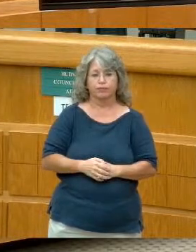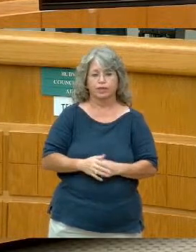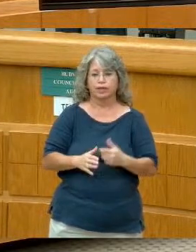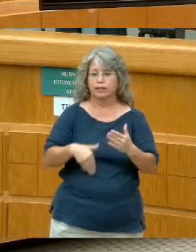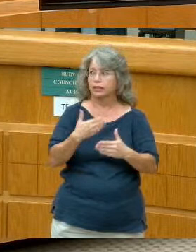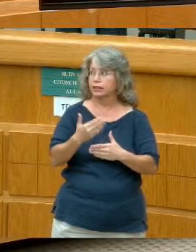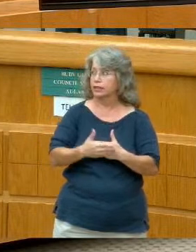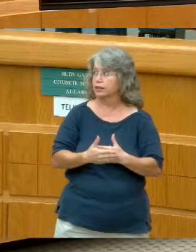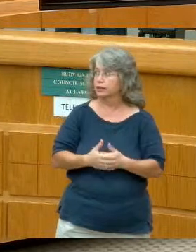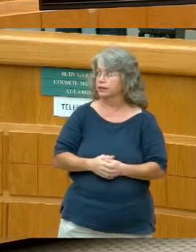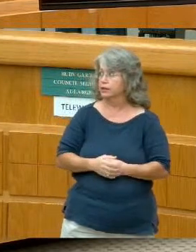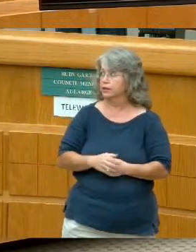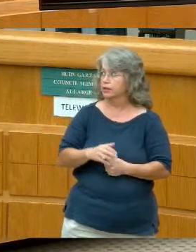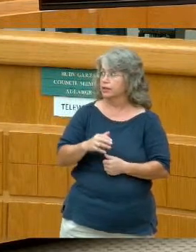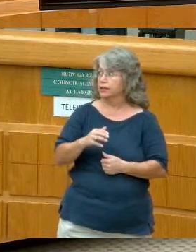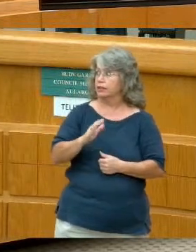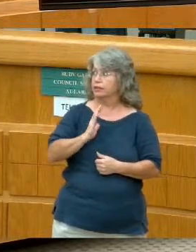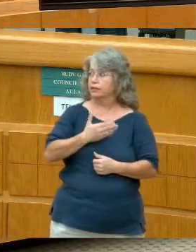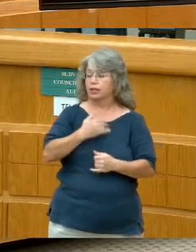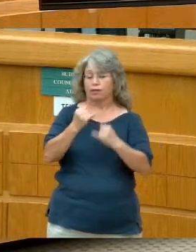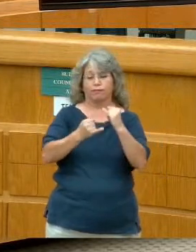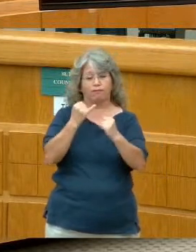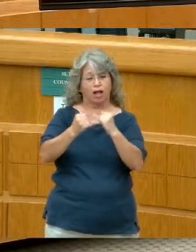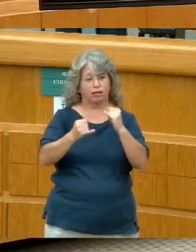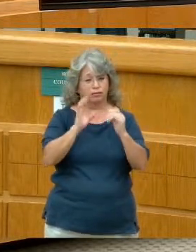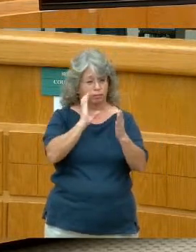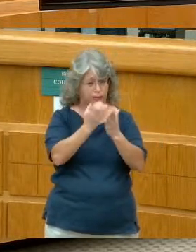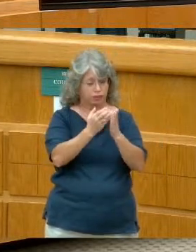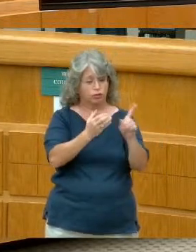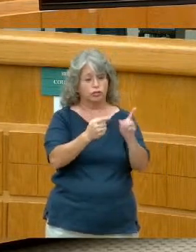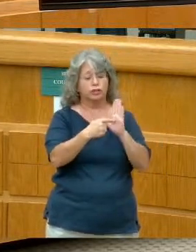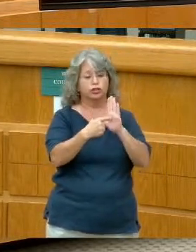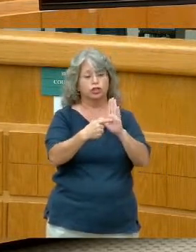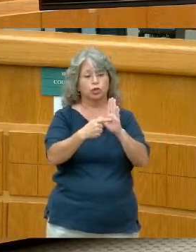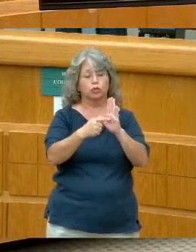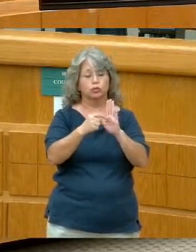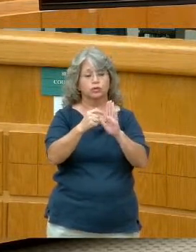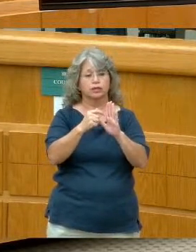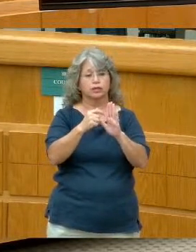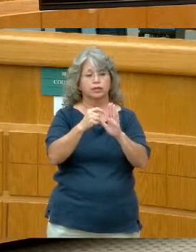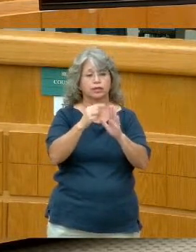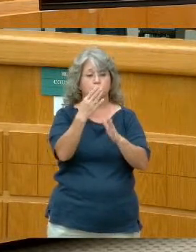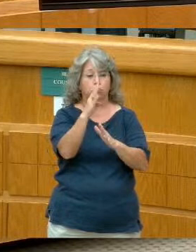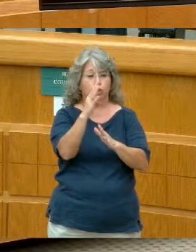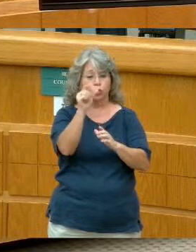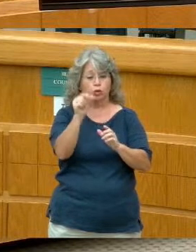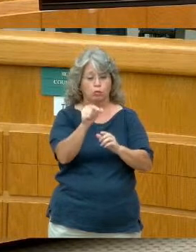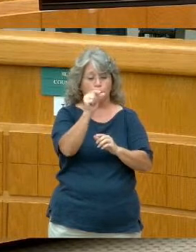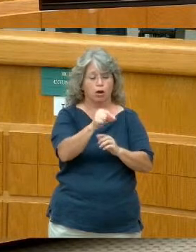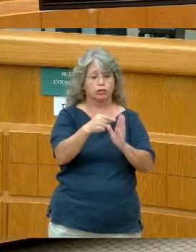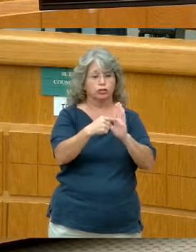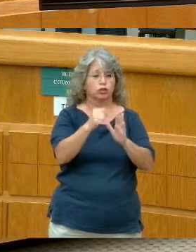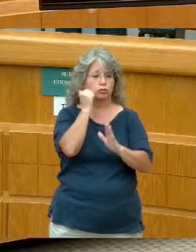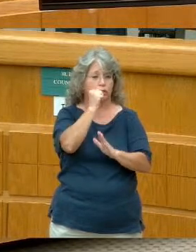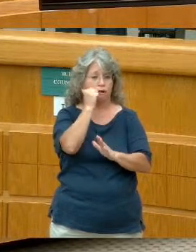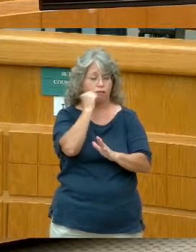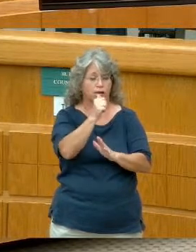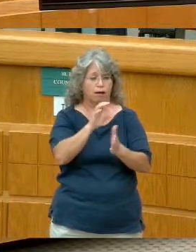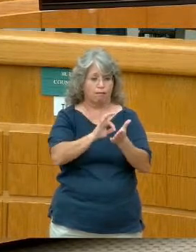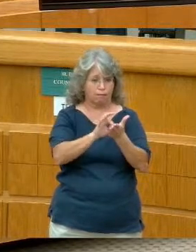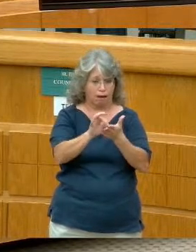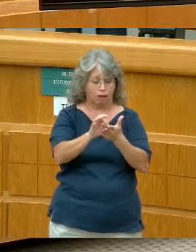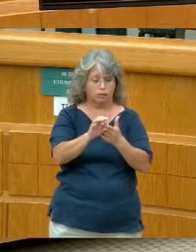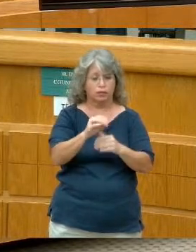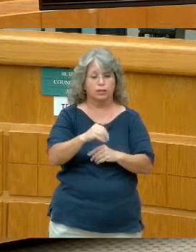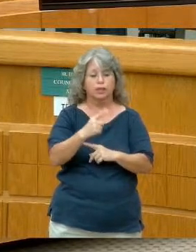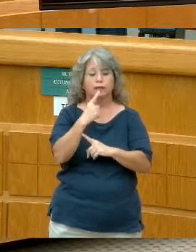slide. And this is the final slide, and it basically shows the daily count in the blue bar graph,